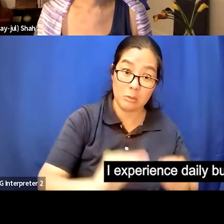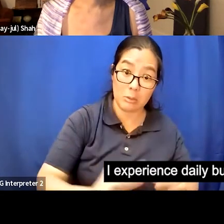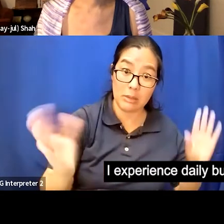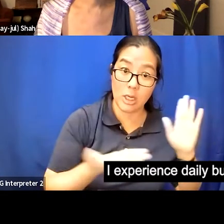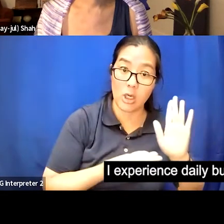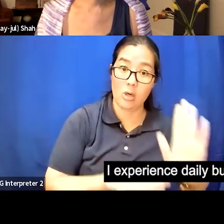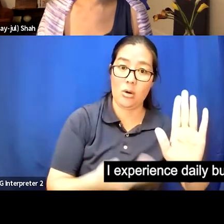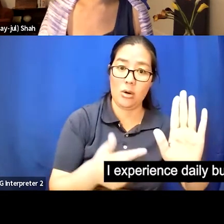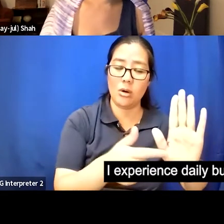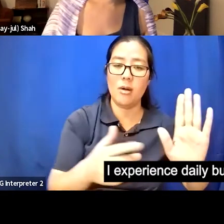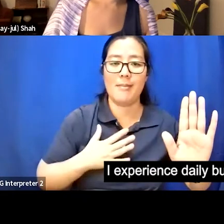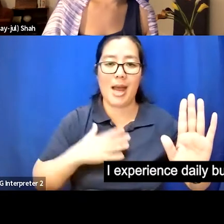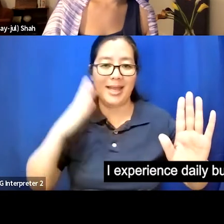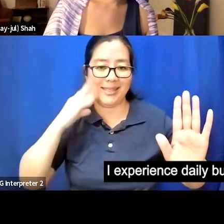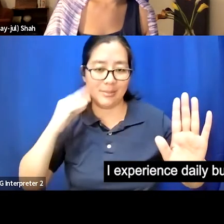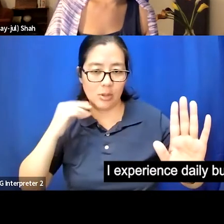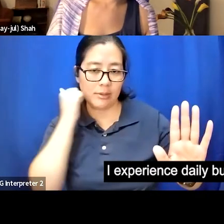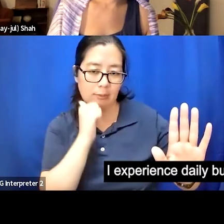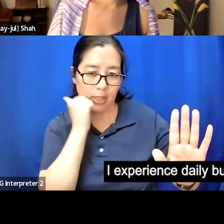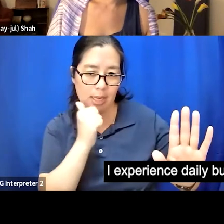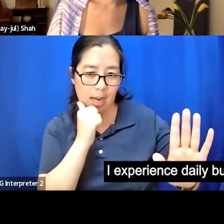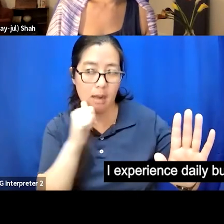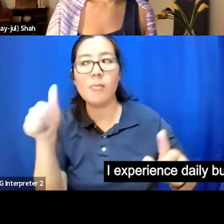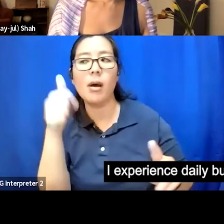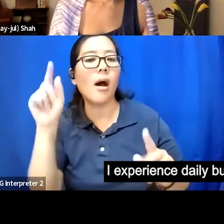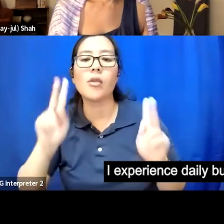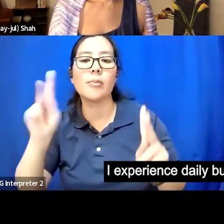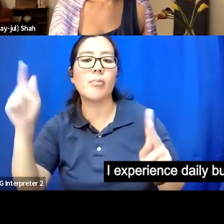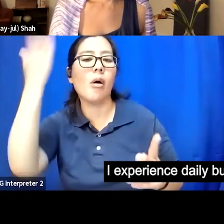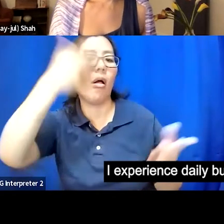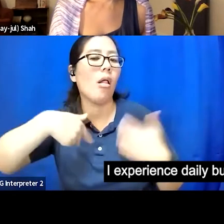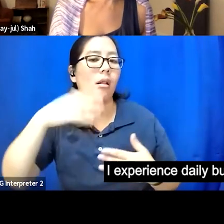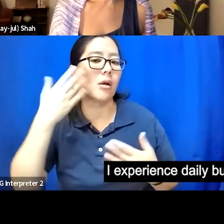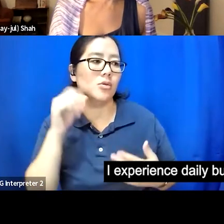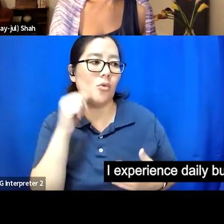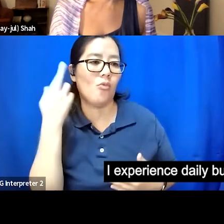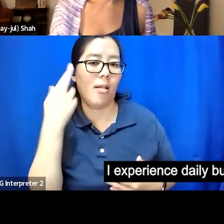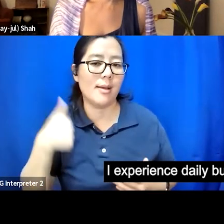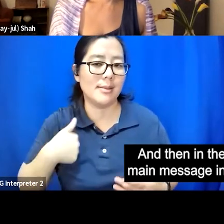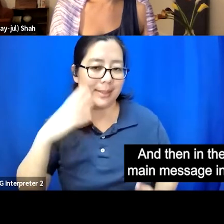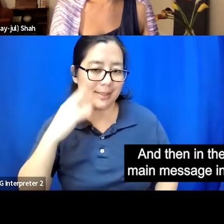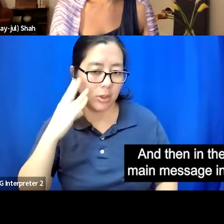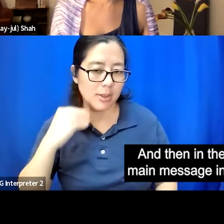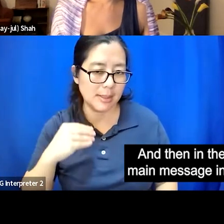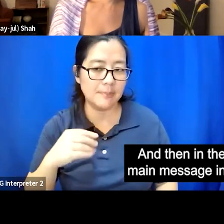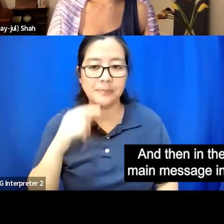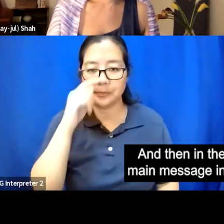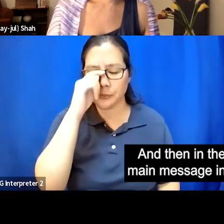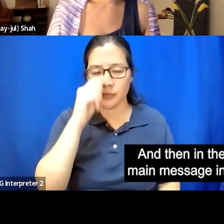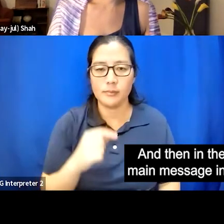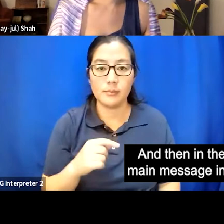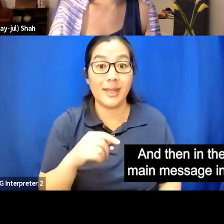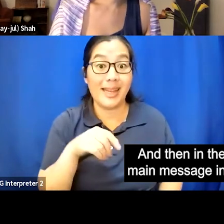I experience daily, but that others cannot see. And then in the